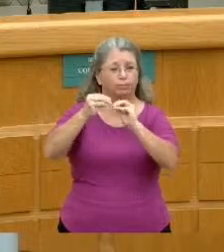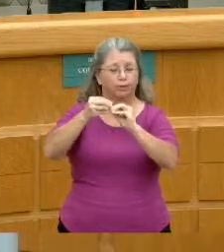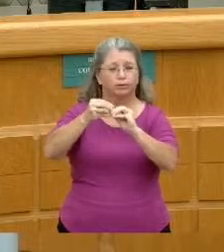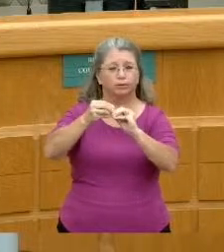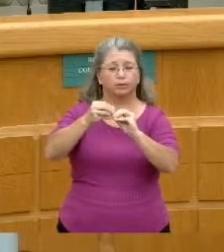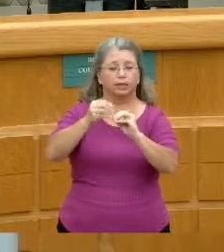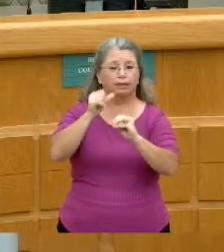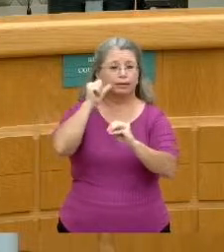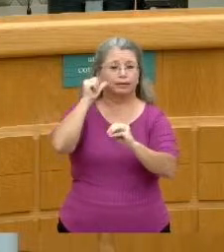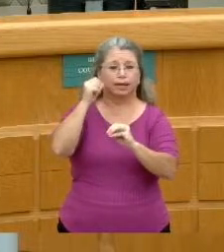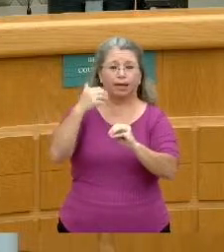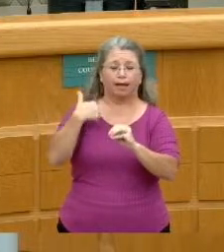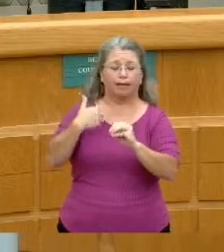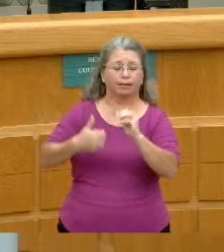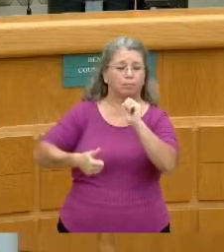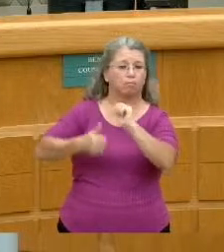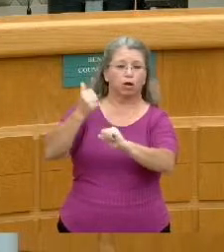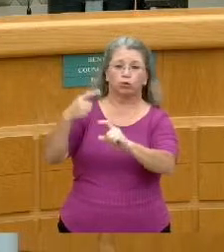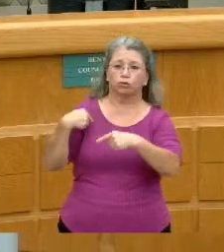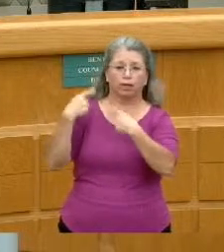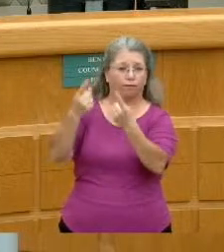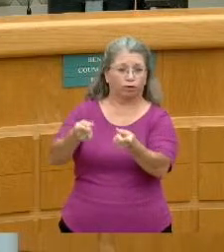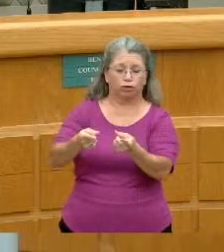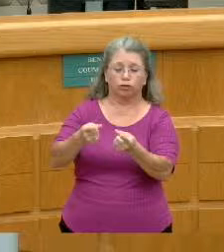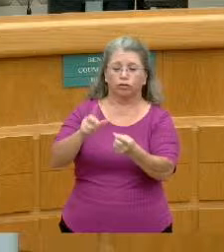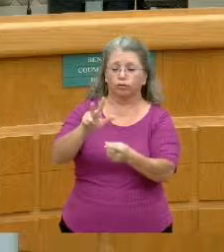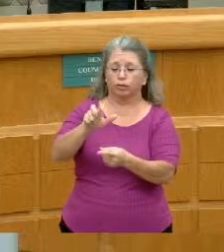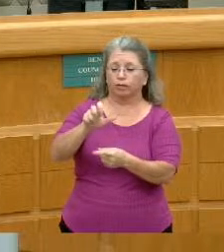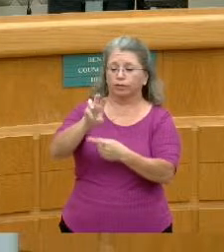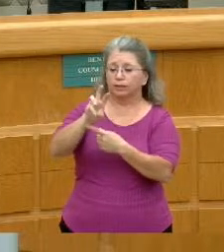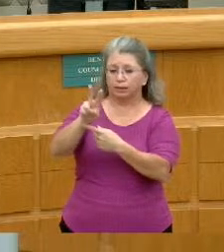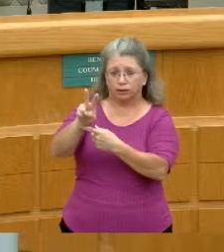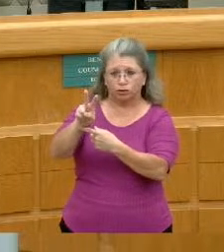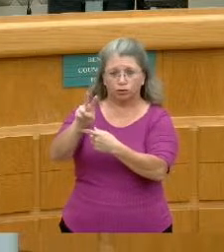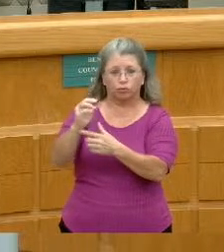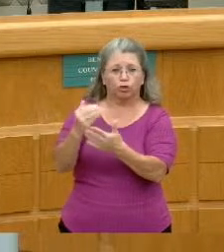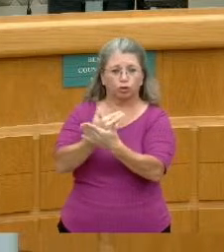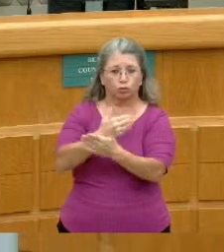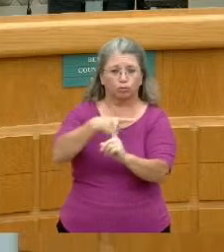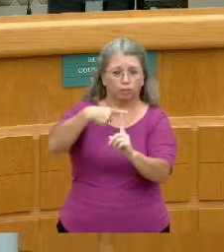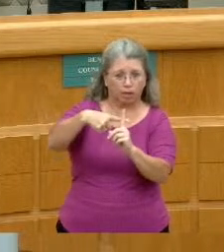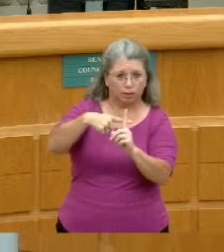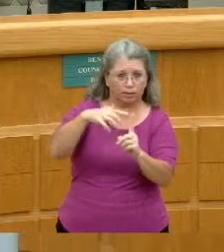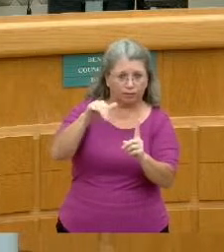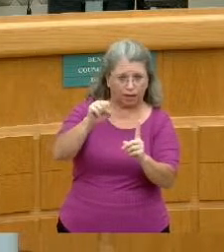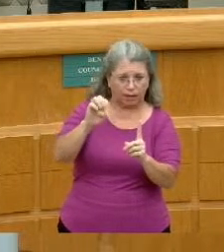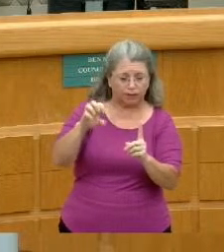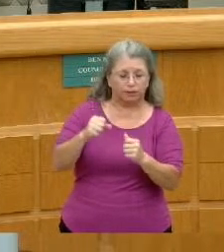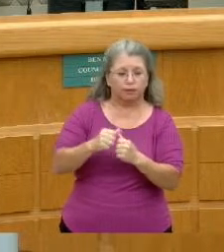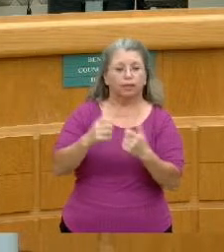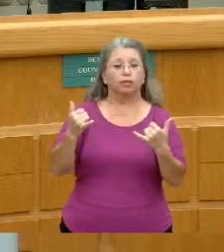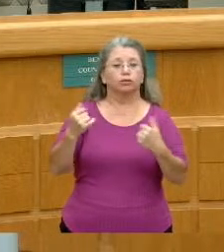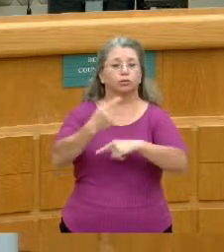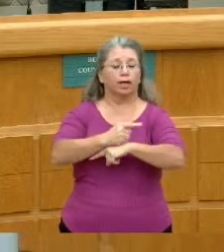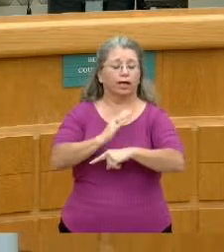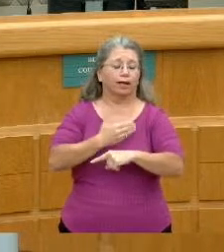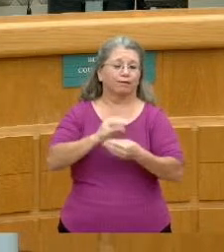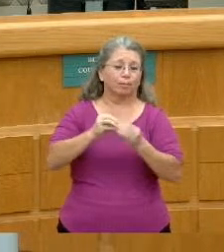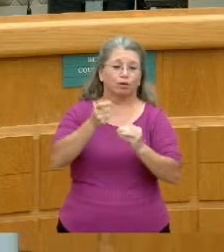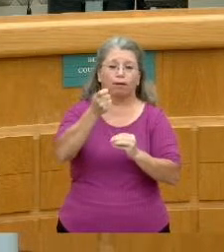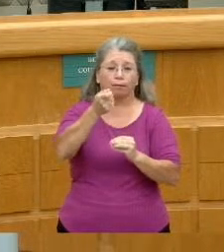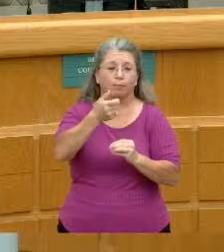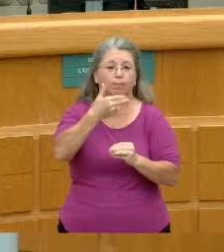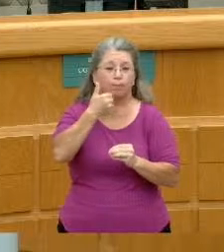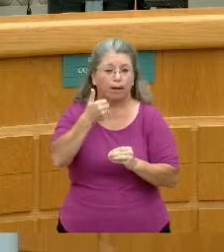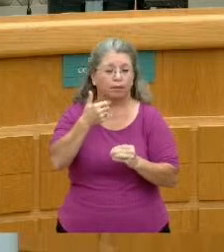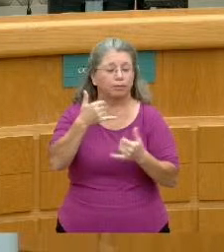ever of 362 new confirmed cases. Today our number's a little bit better, but